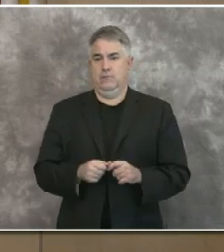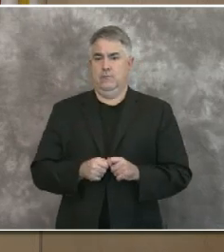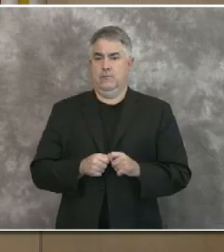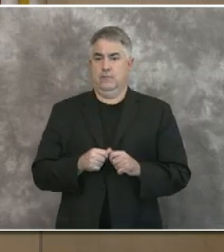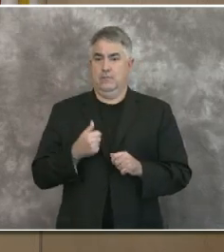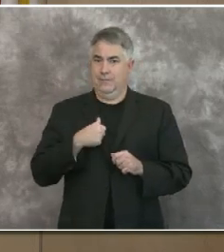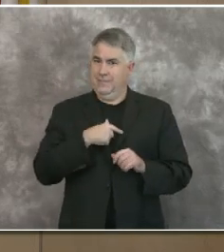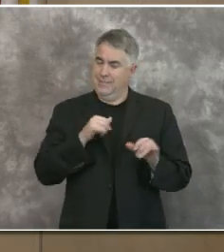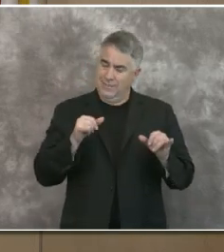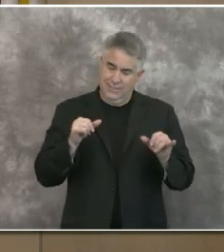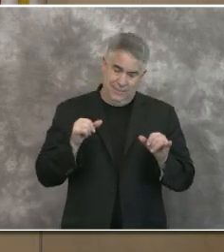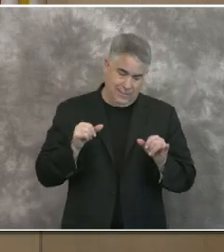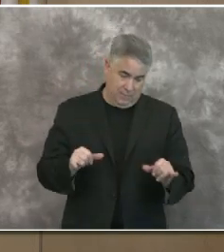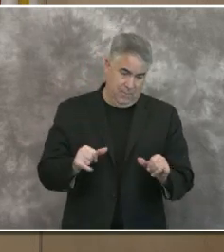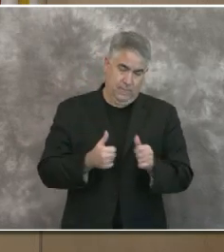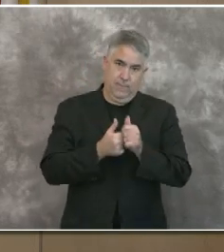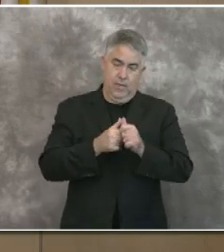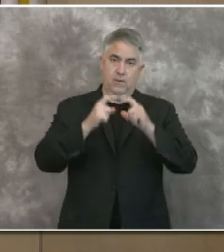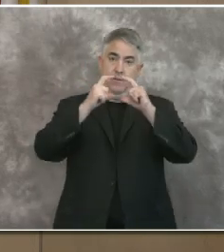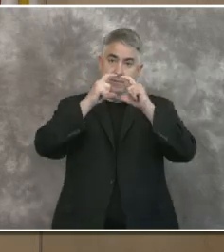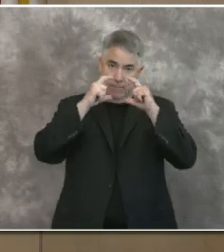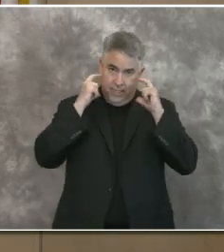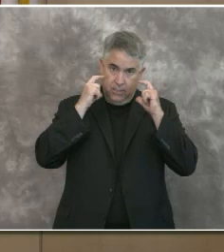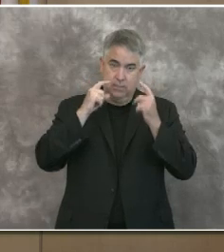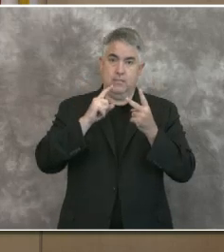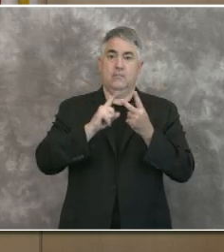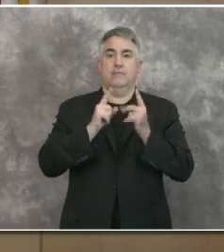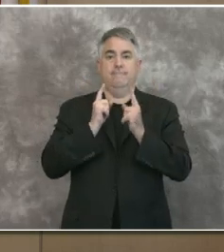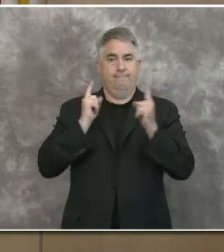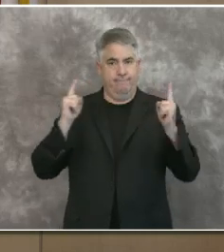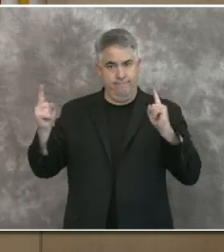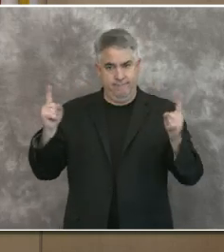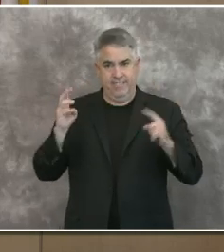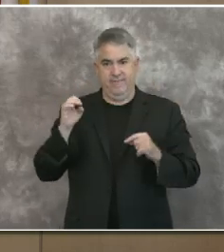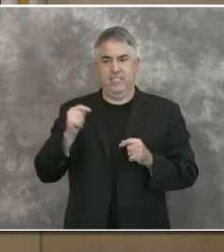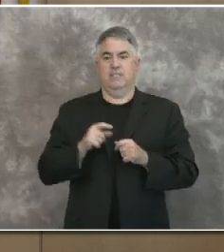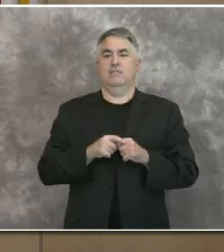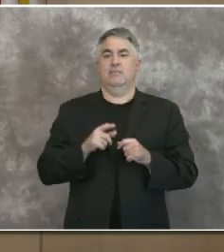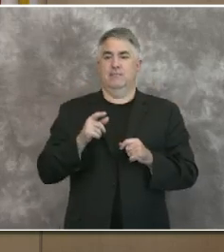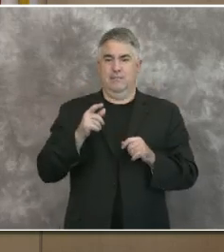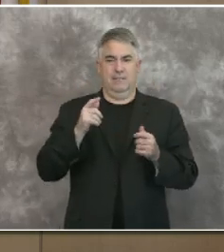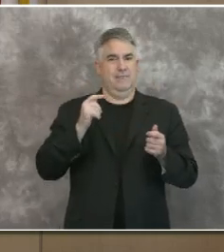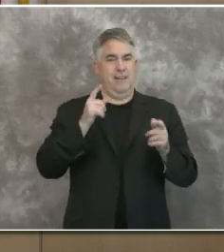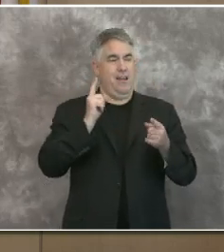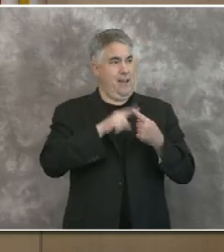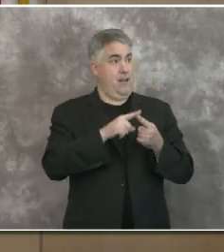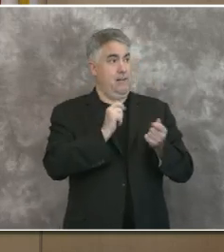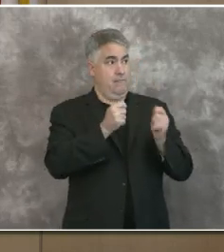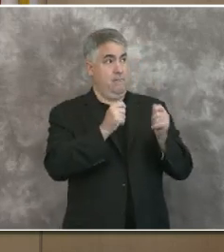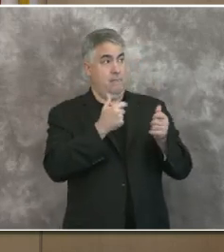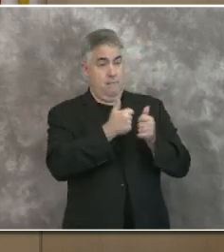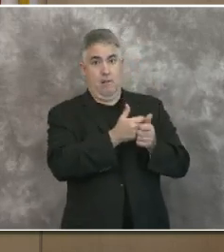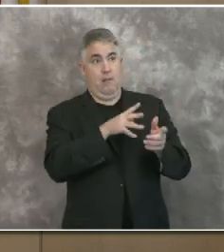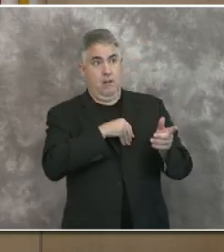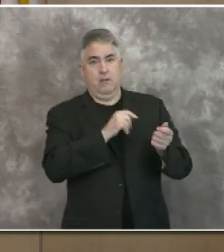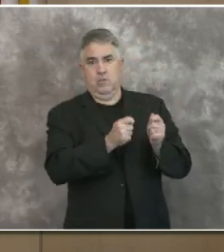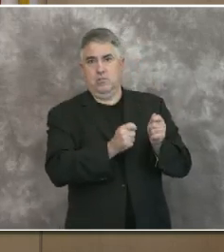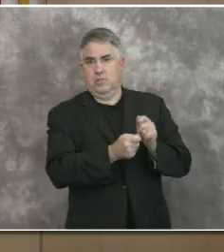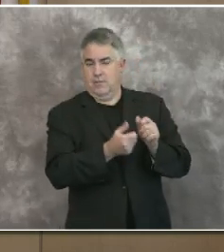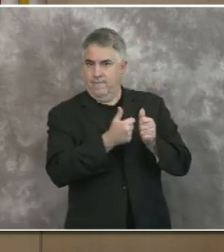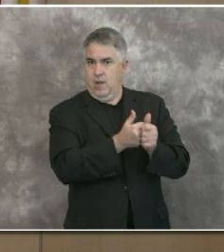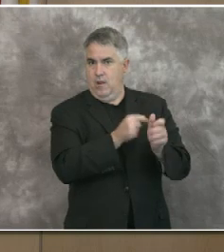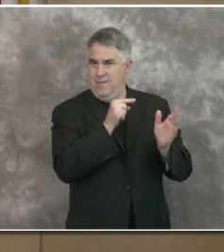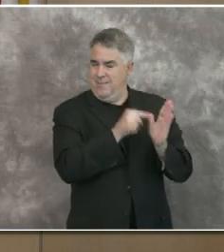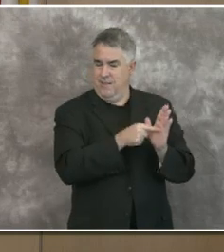the guidance that is currently out there for the various modifications that are being implemented. So we want to